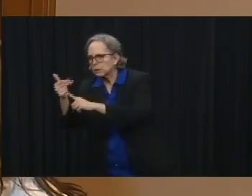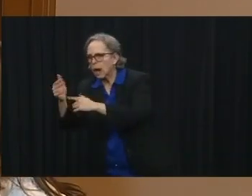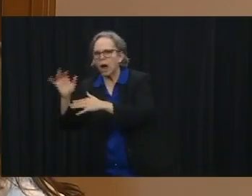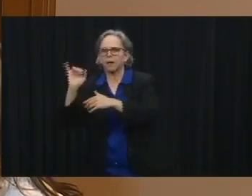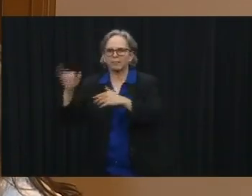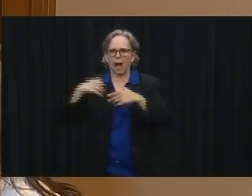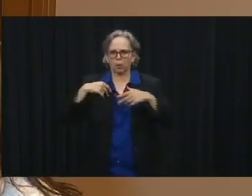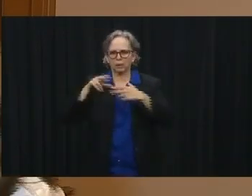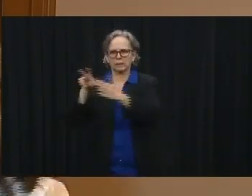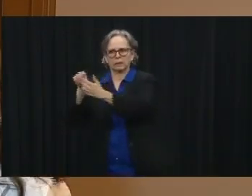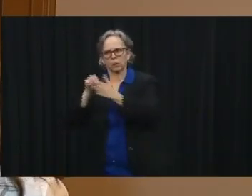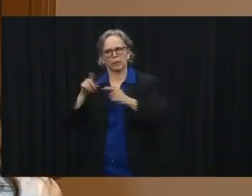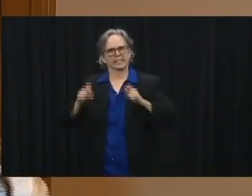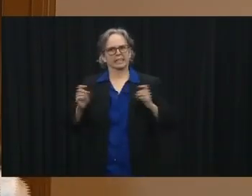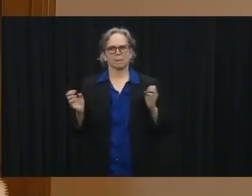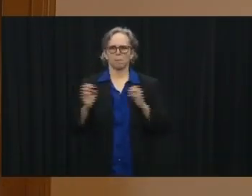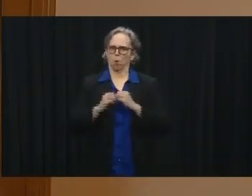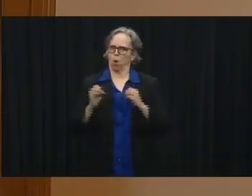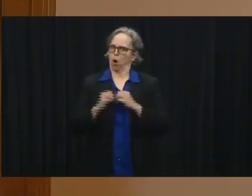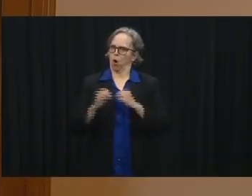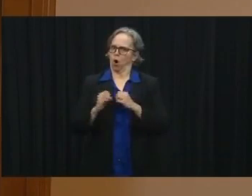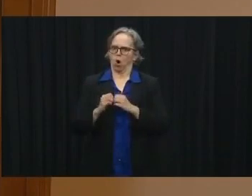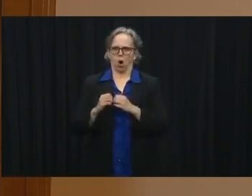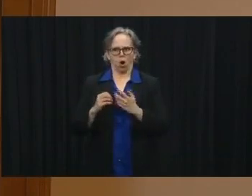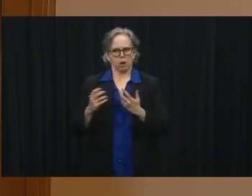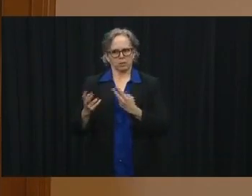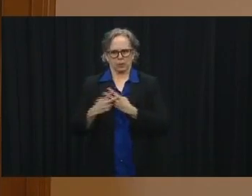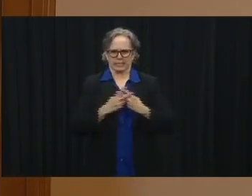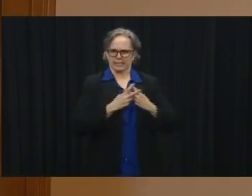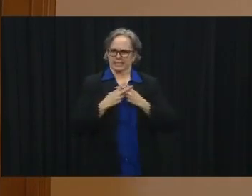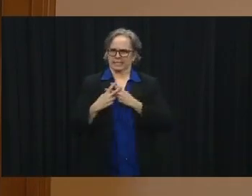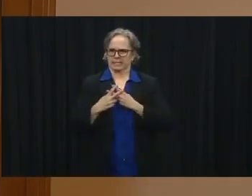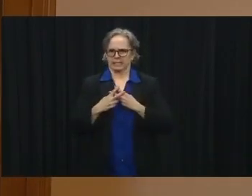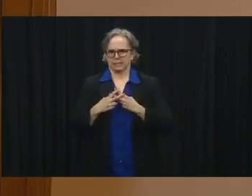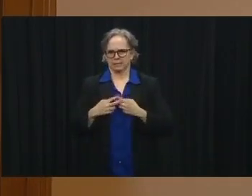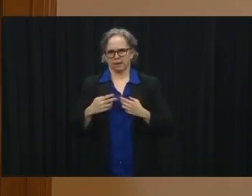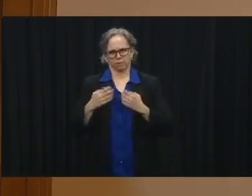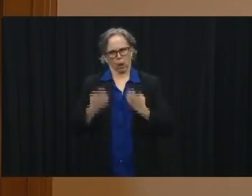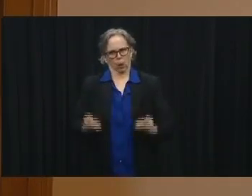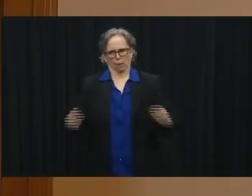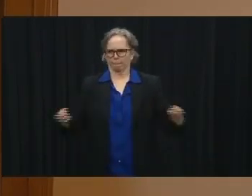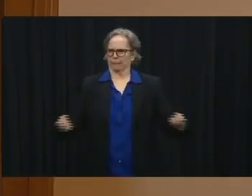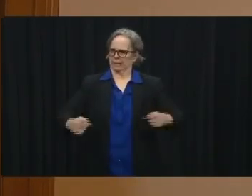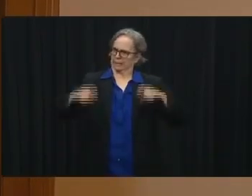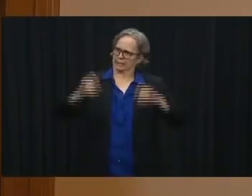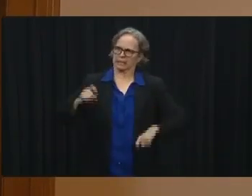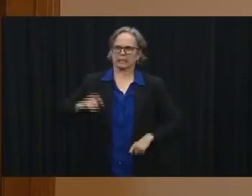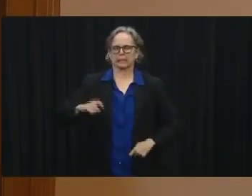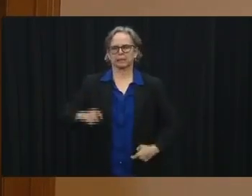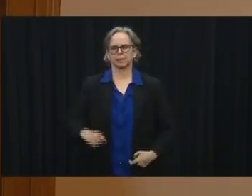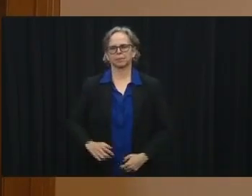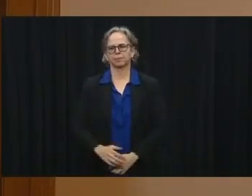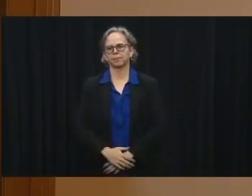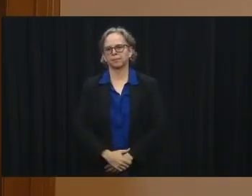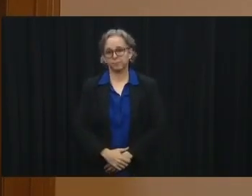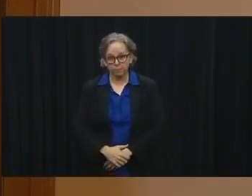Next slide. So that is sort of a summary of some of the data. We're gonna have more for you every day. As